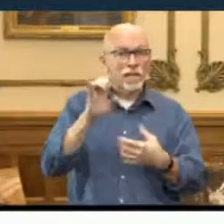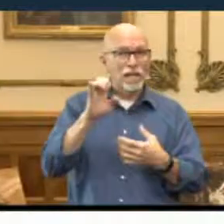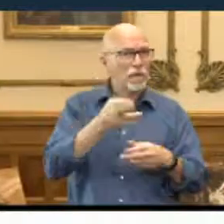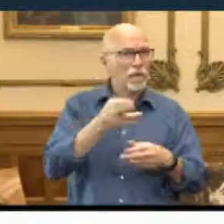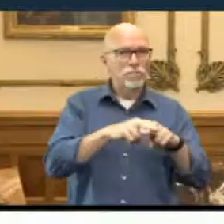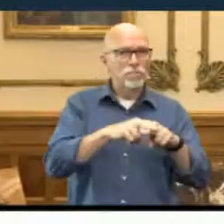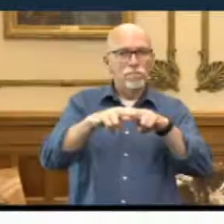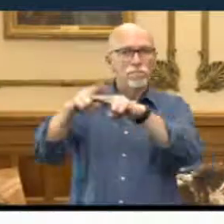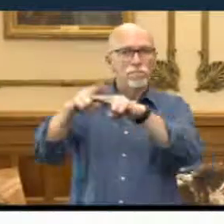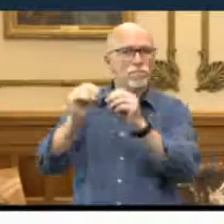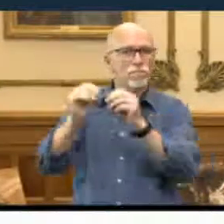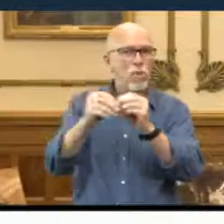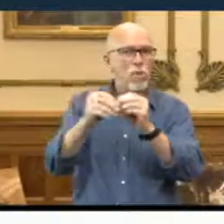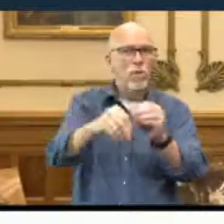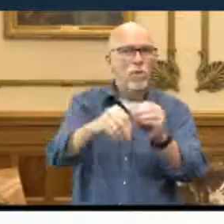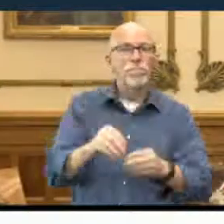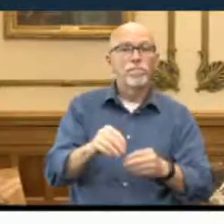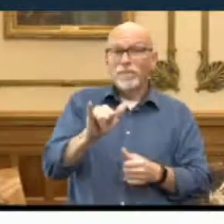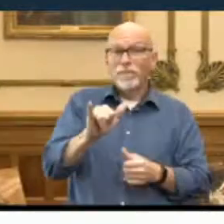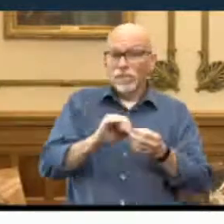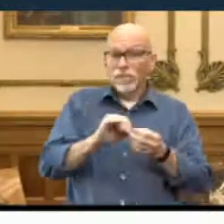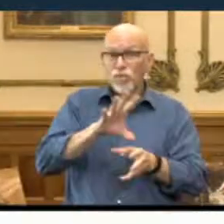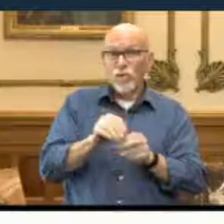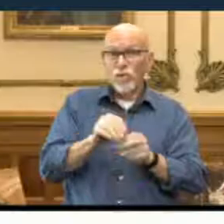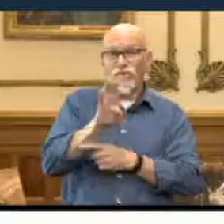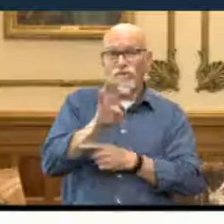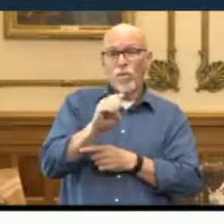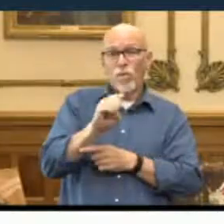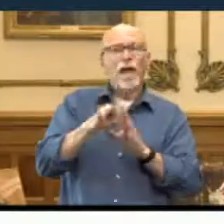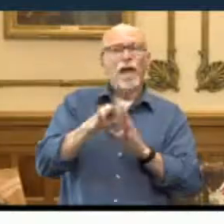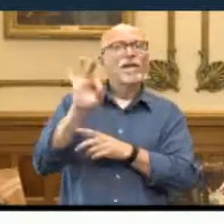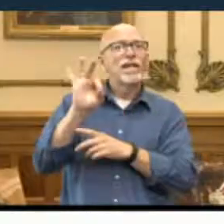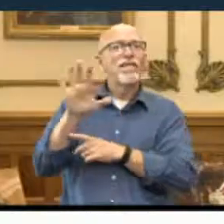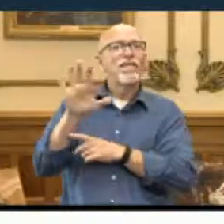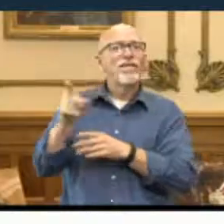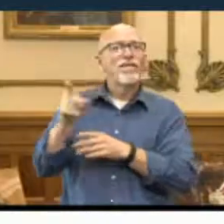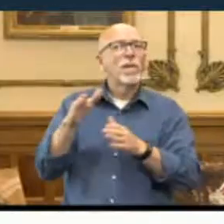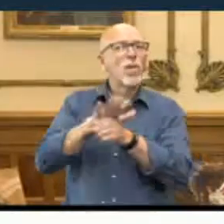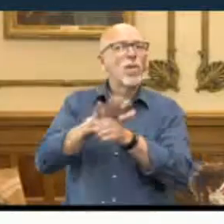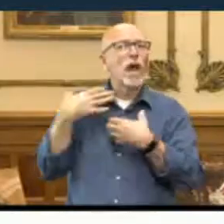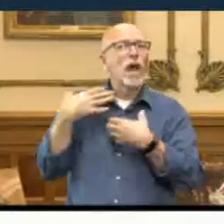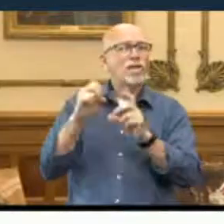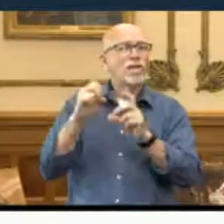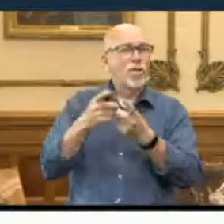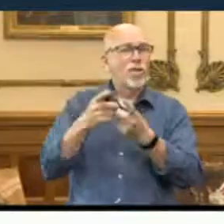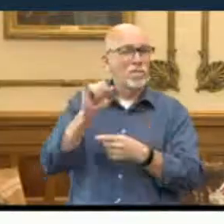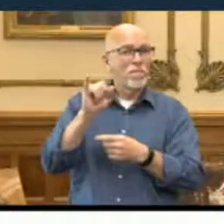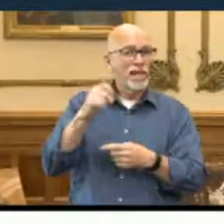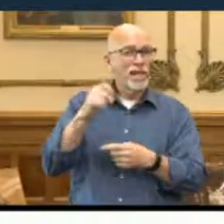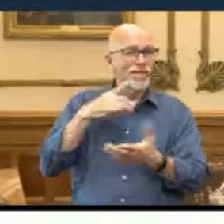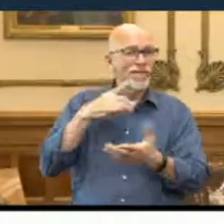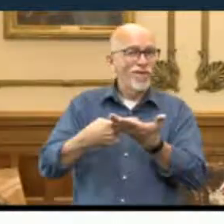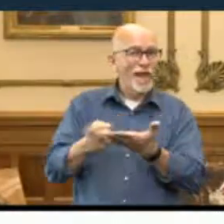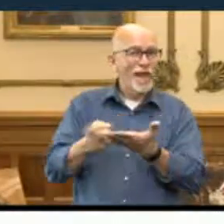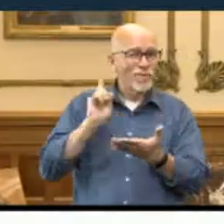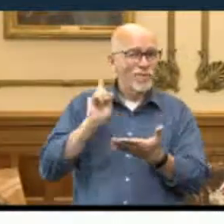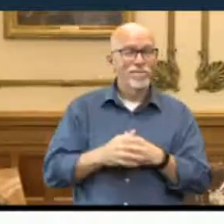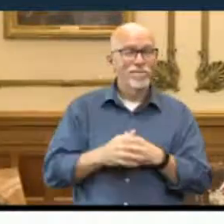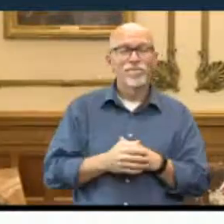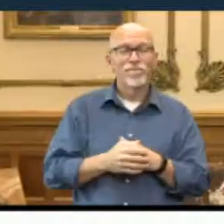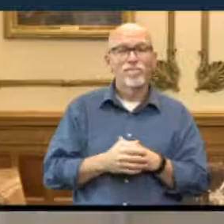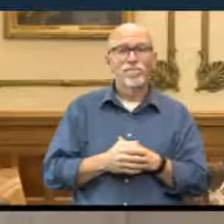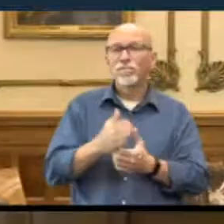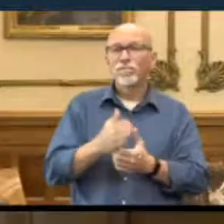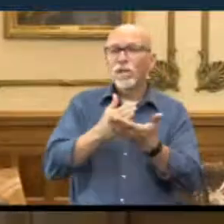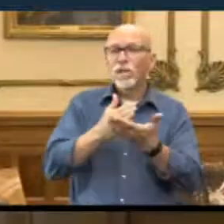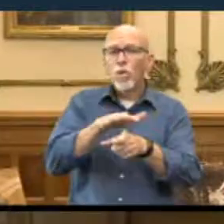to increase. That number includes 40 of the 95 planned local health department sites that I talked about last week. Some of